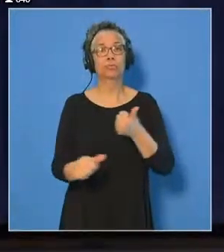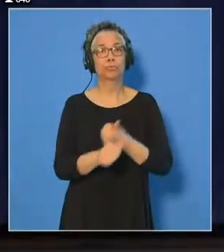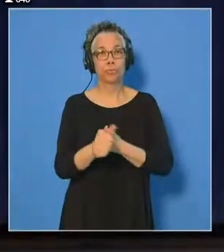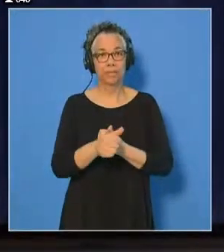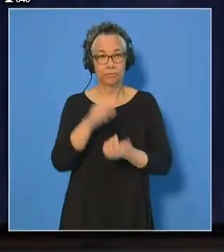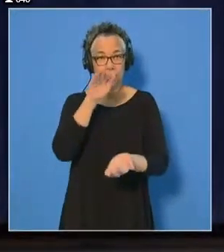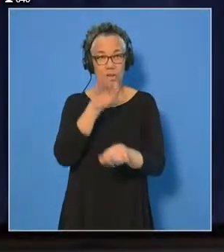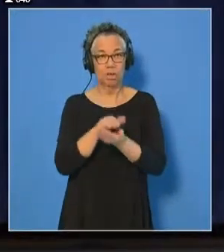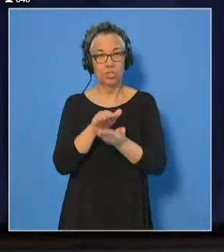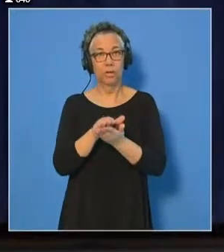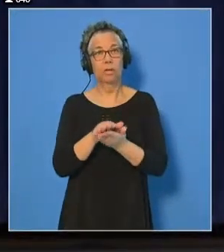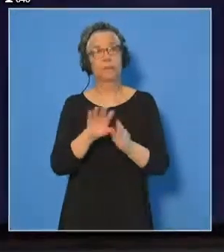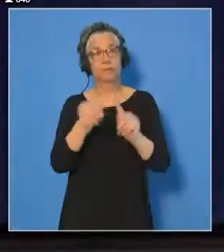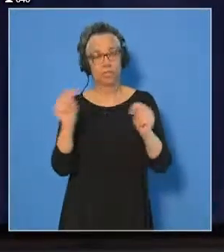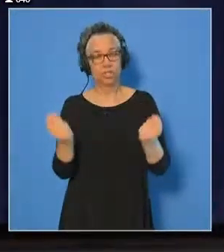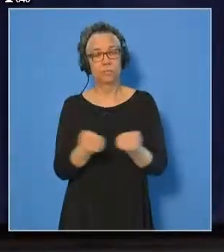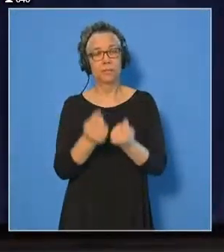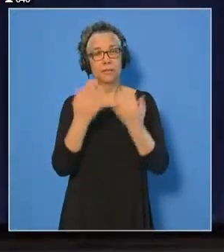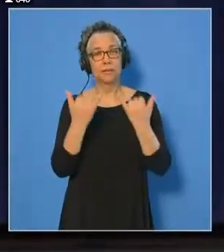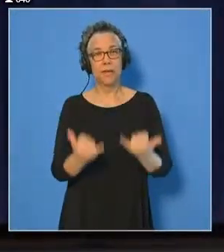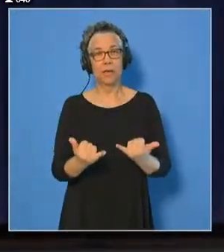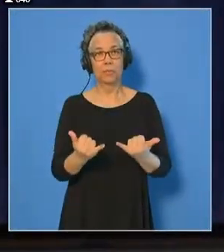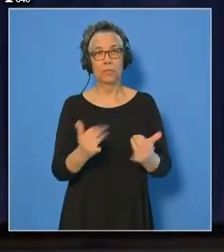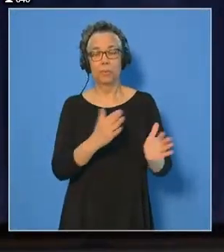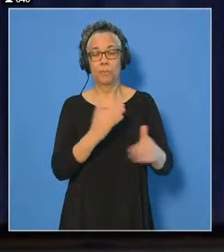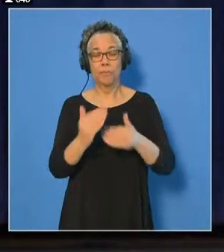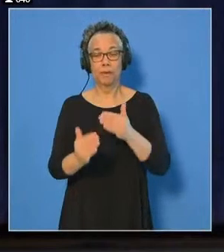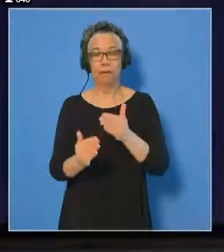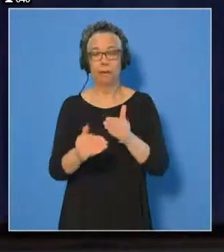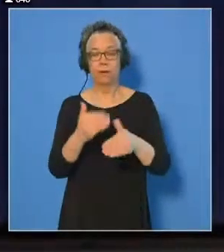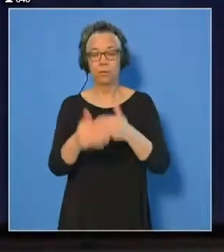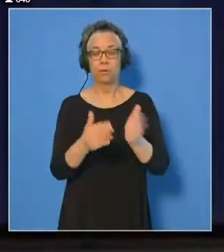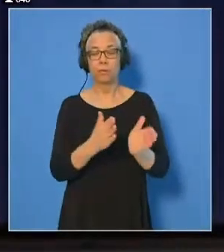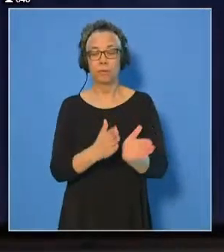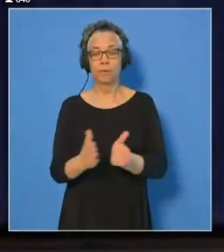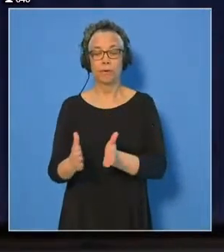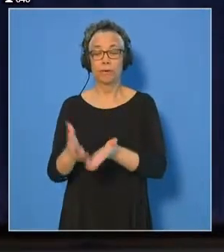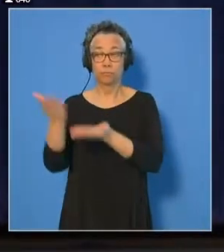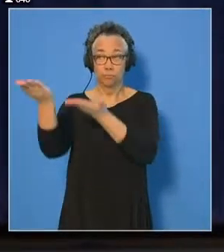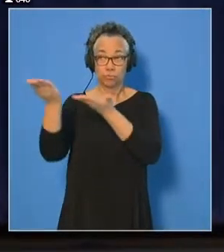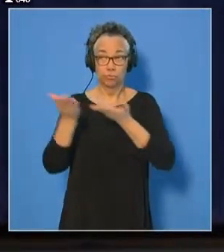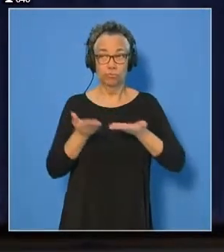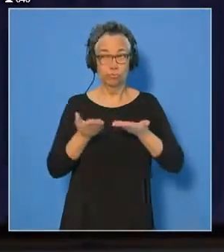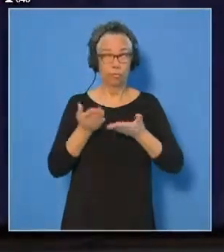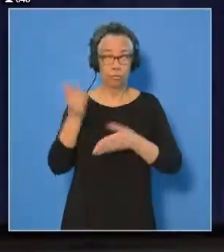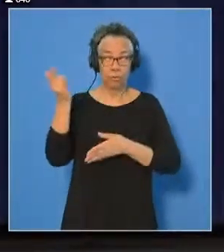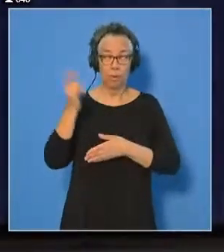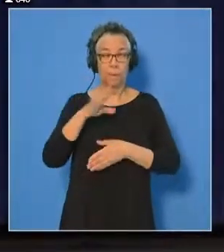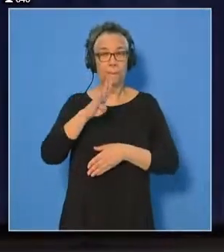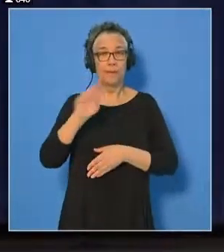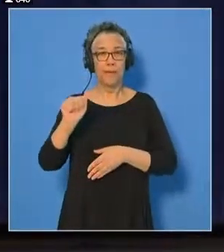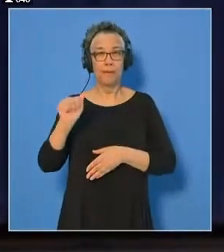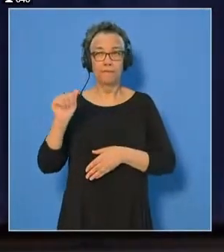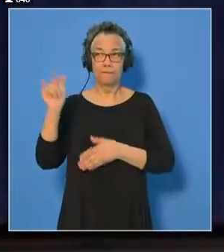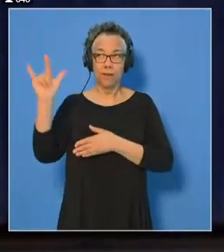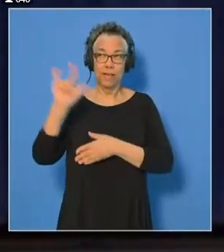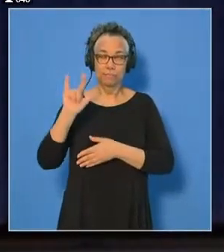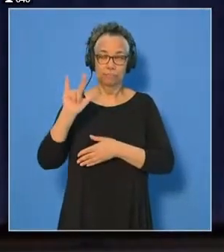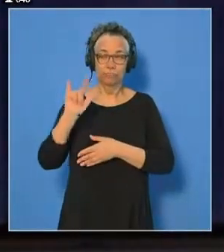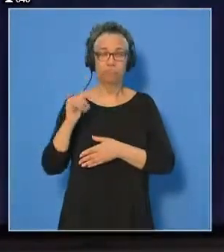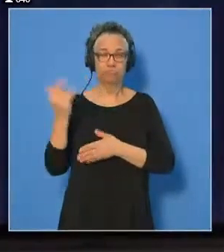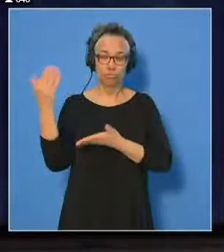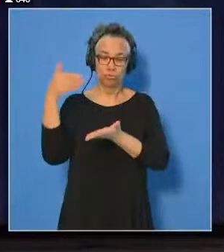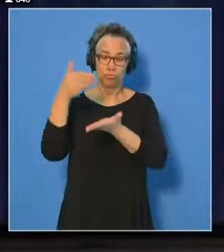Mitigation Team is now in the process of preparing to receive the returning residents on the British Airways flight, which arrives on